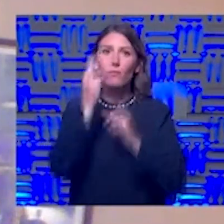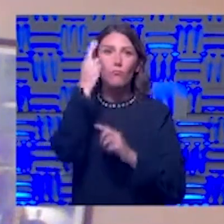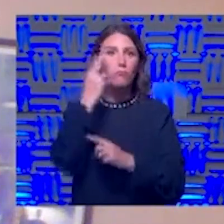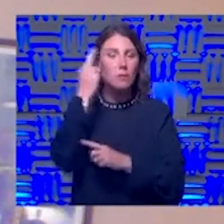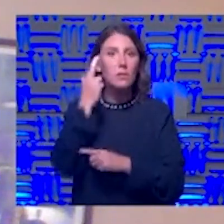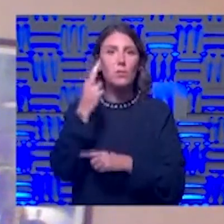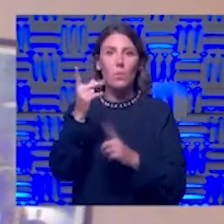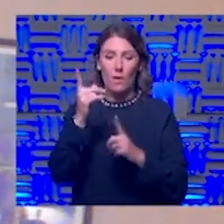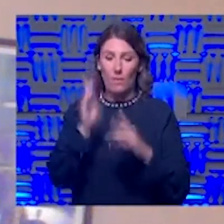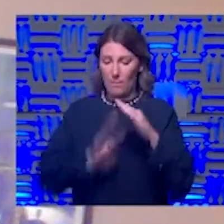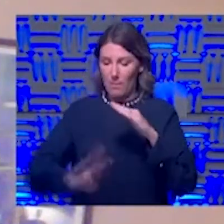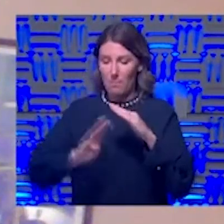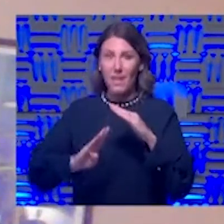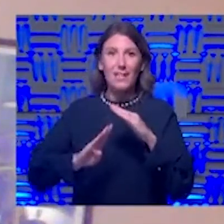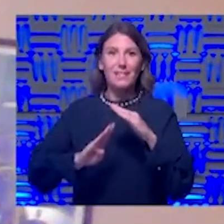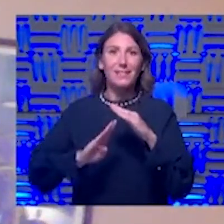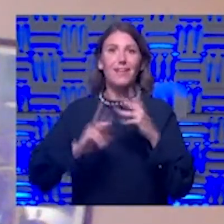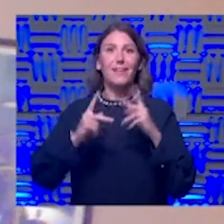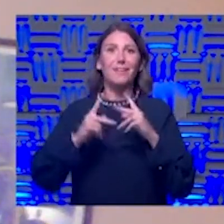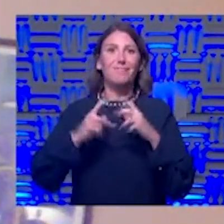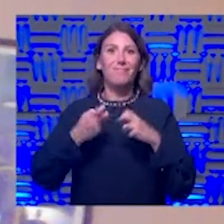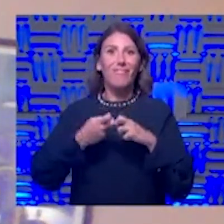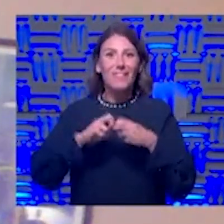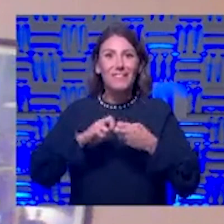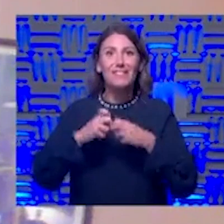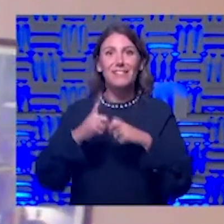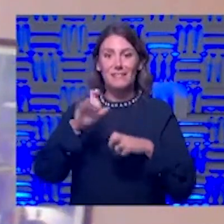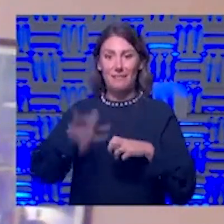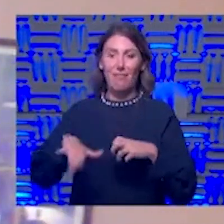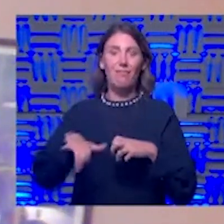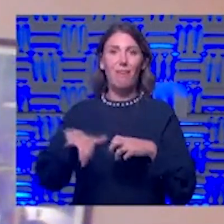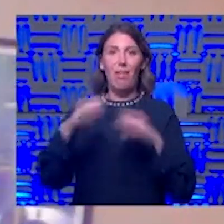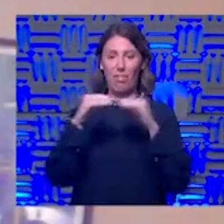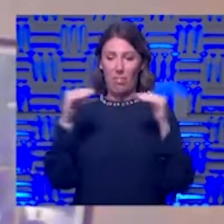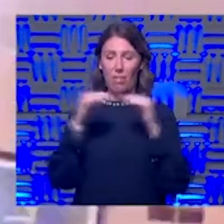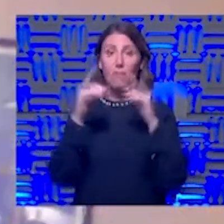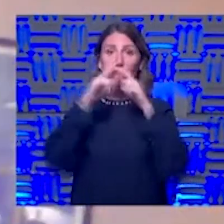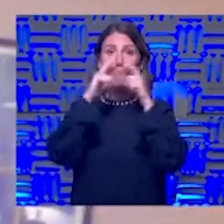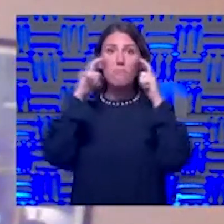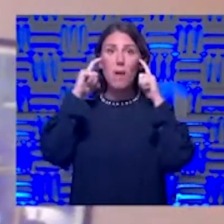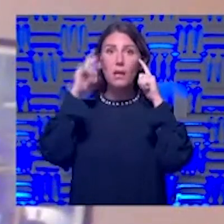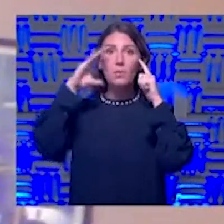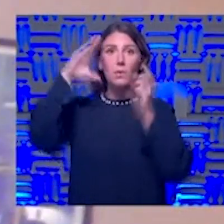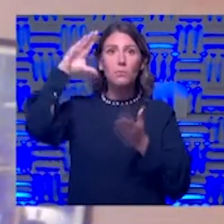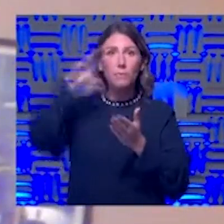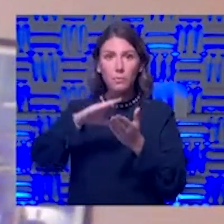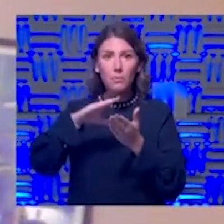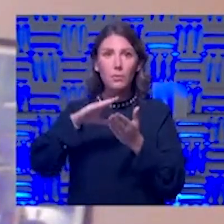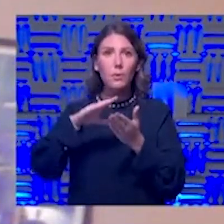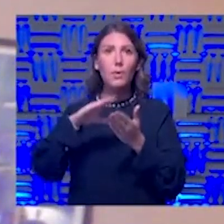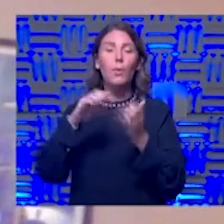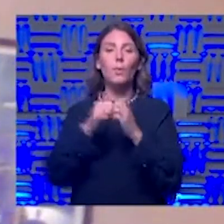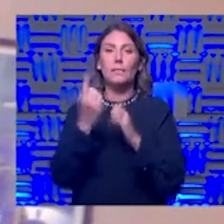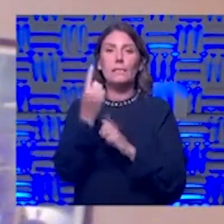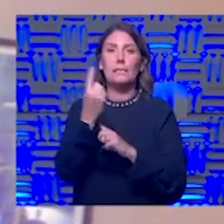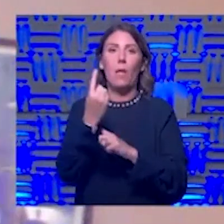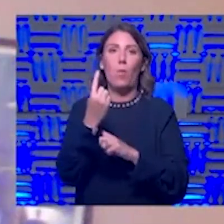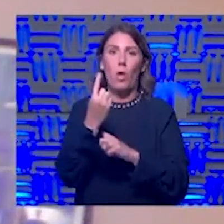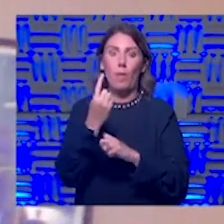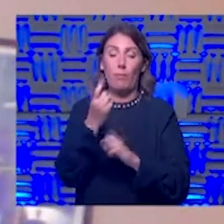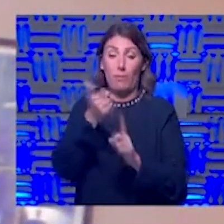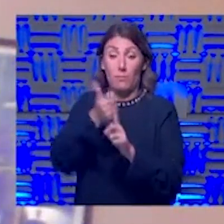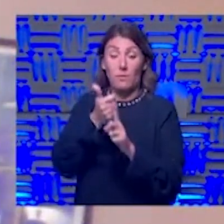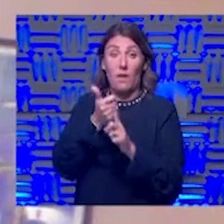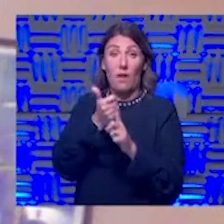basic physics level, we know that masks actually reduce the aerosol produced by a person who might be infected and reduce